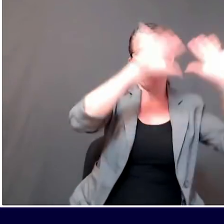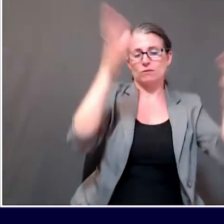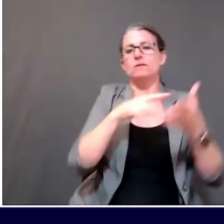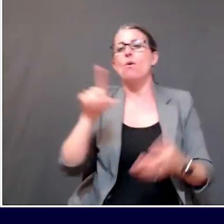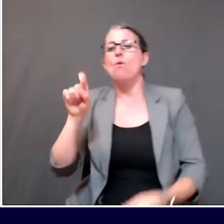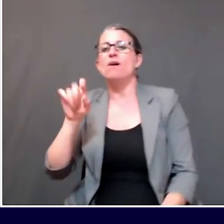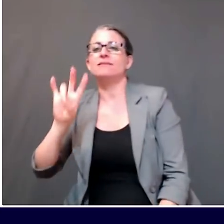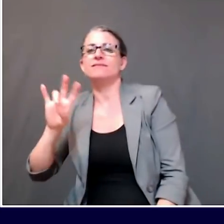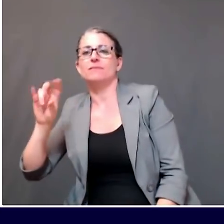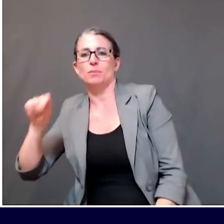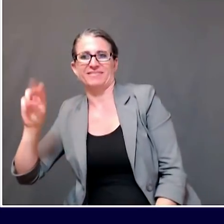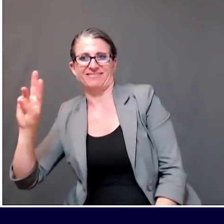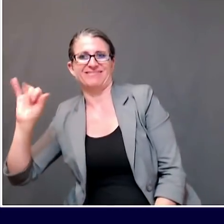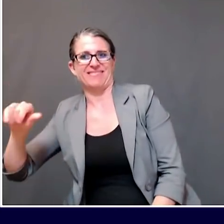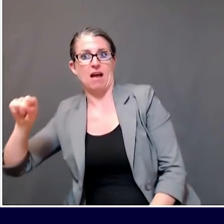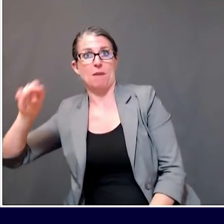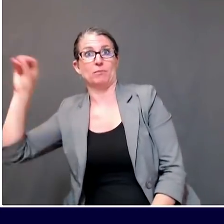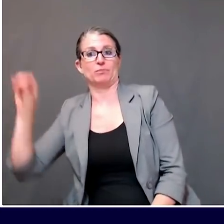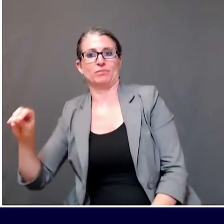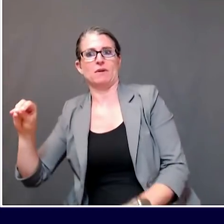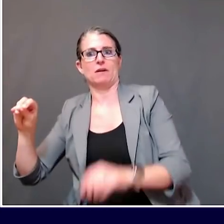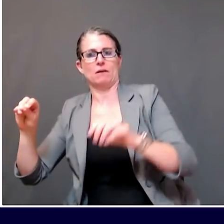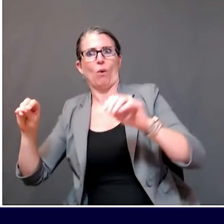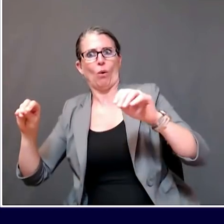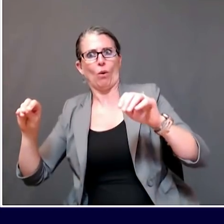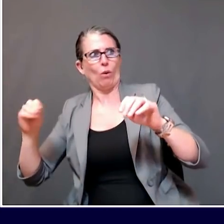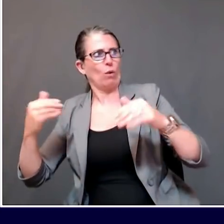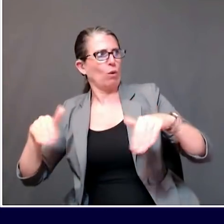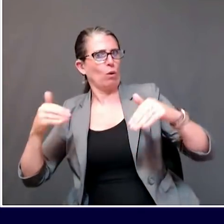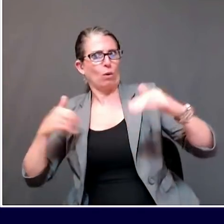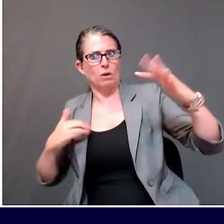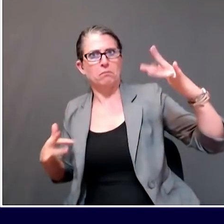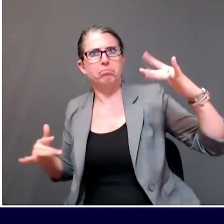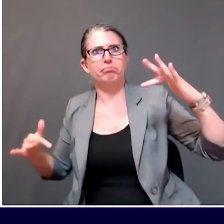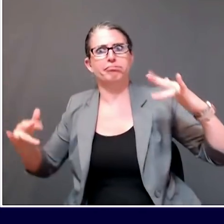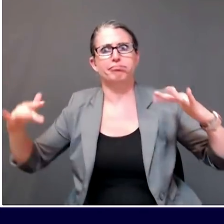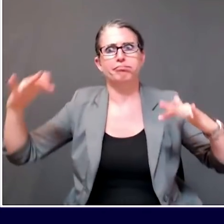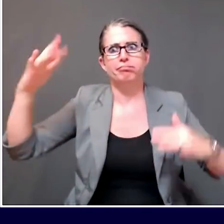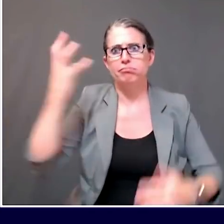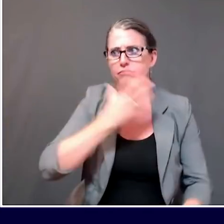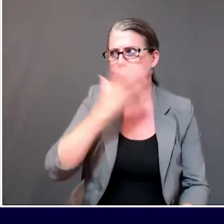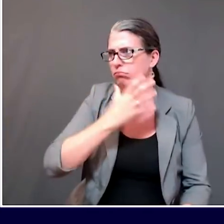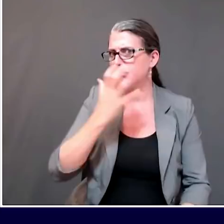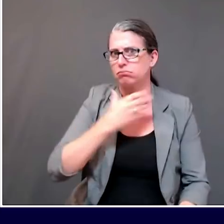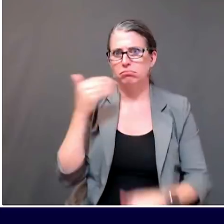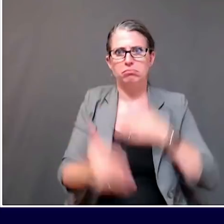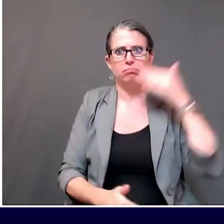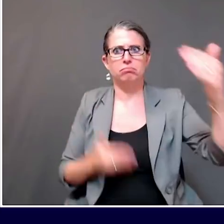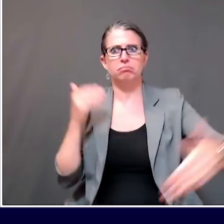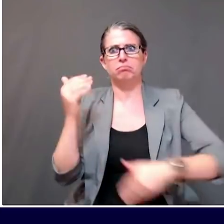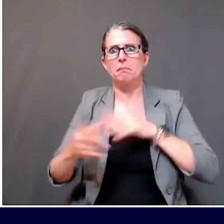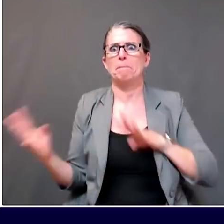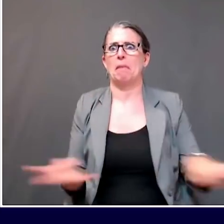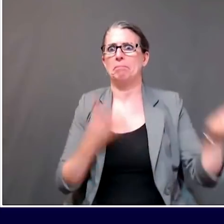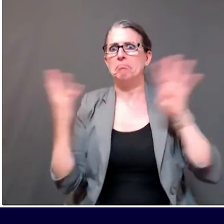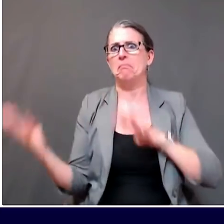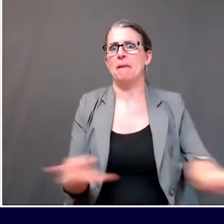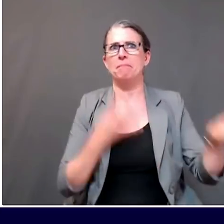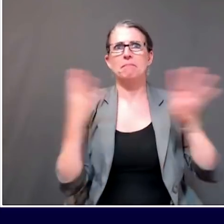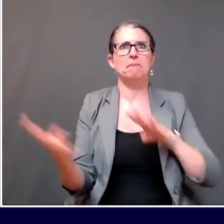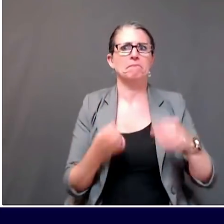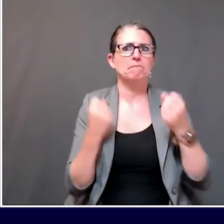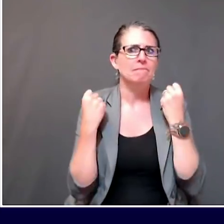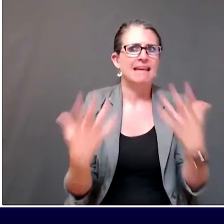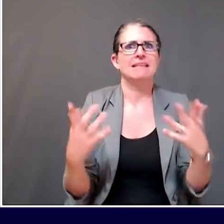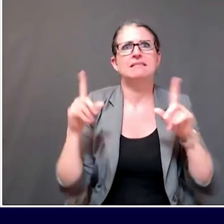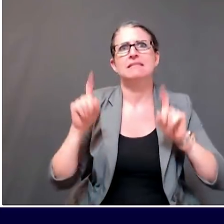we have more to do with respect to testing and more work to be done. So to talk more about that, I'd like to now turn things over to Commissioner